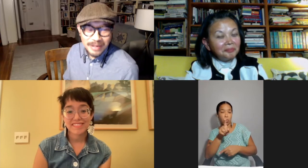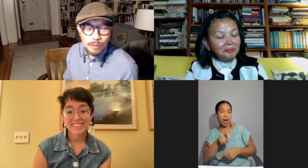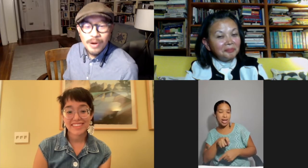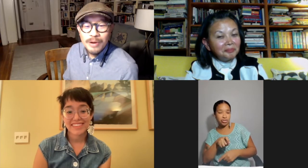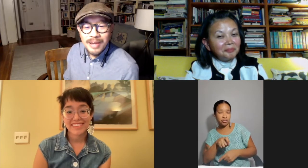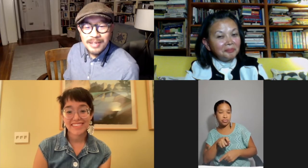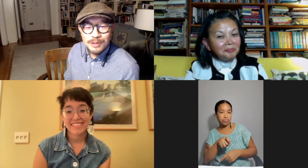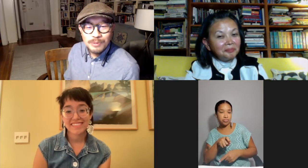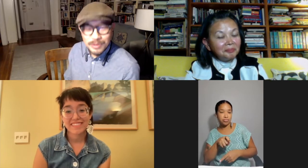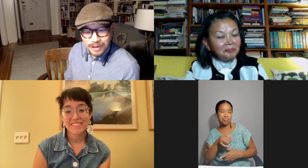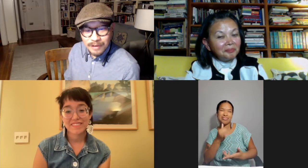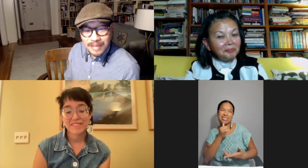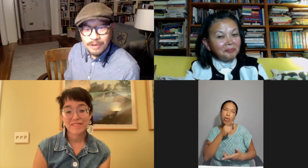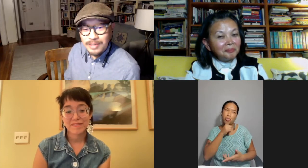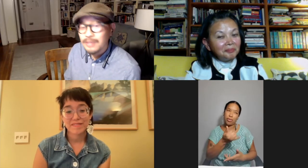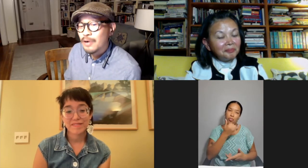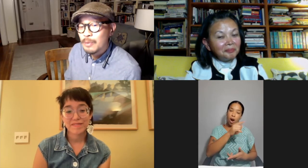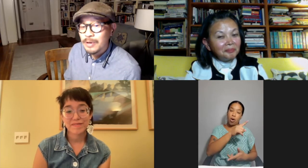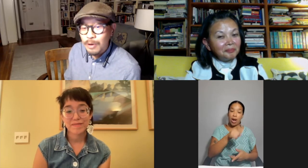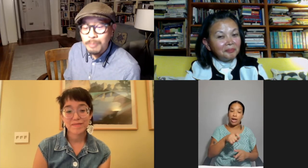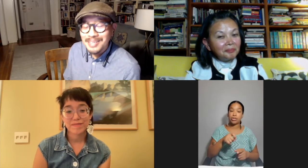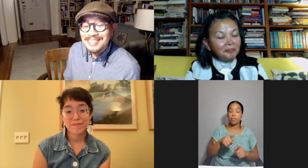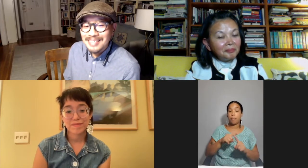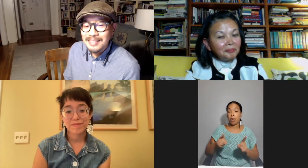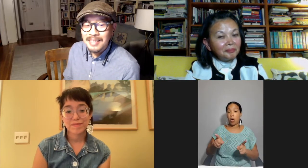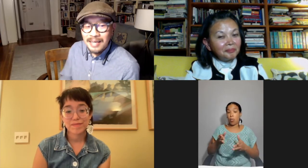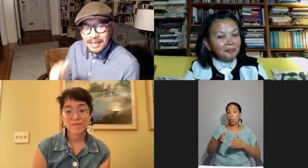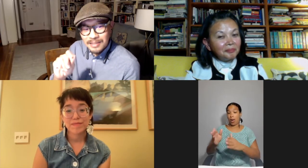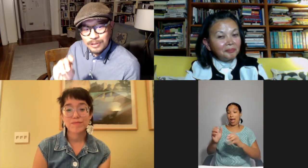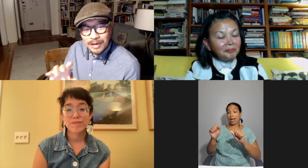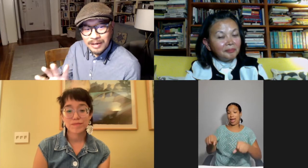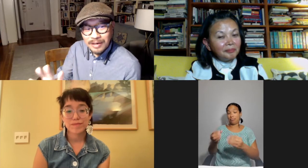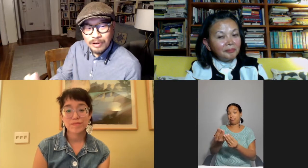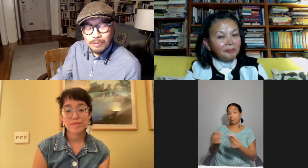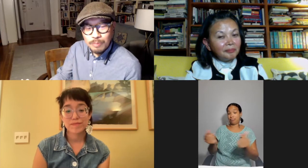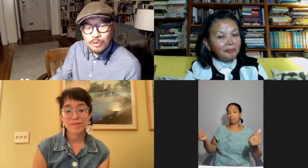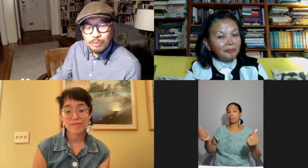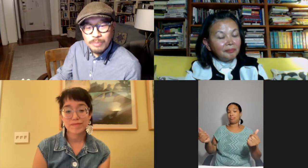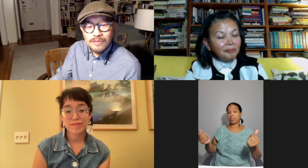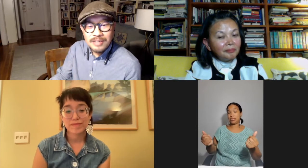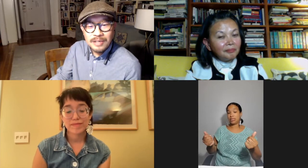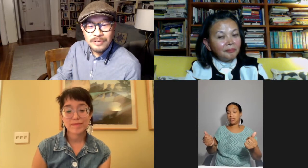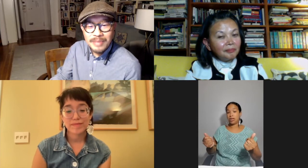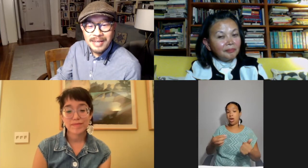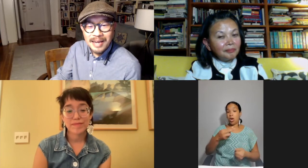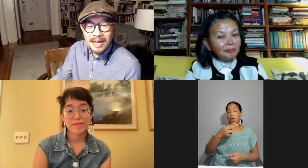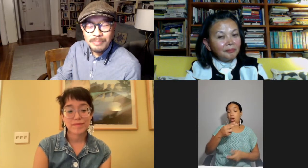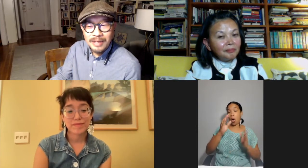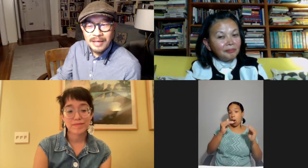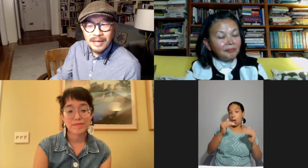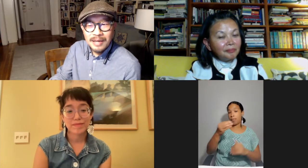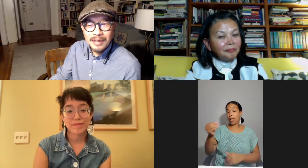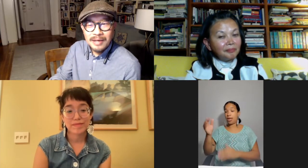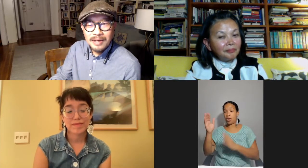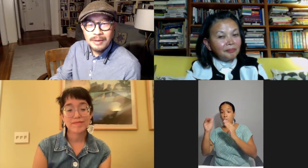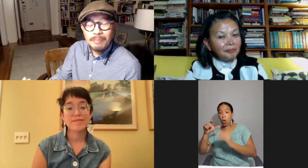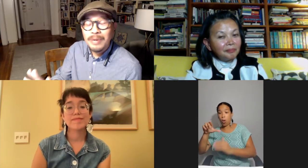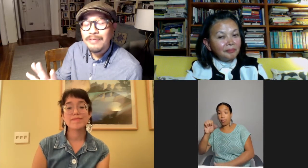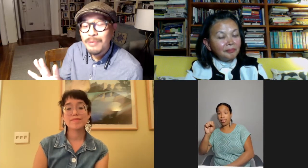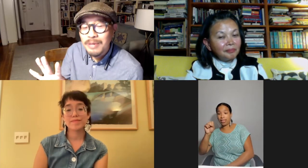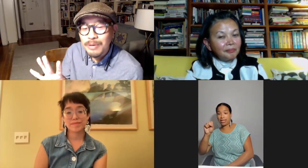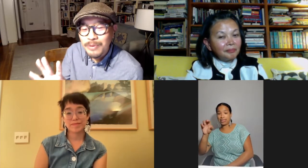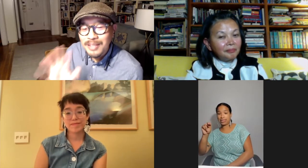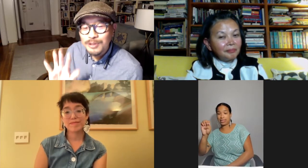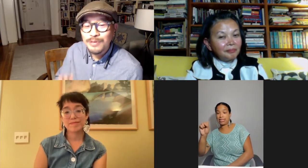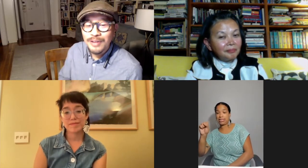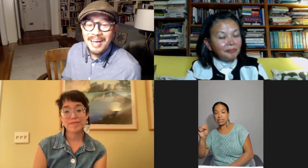question. But one way to resolve that question of hope and hopelessness is to try to remove ourselves from that dichotomy. But